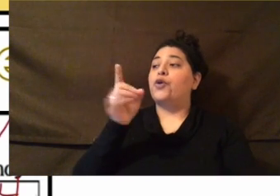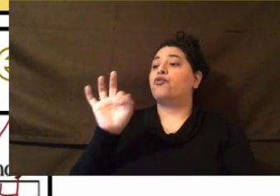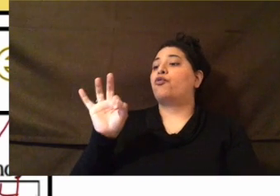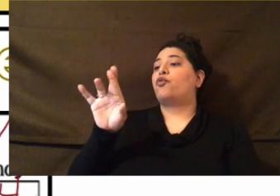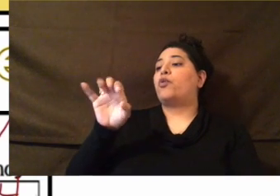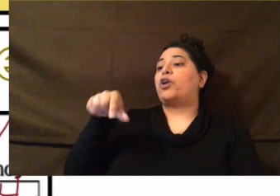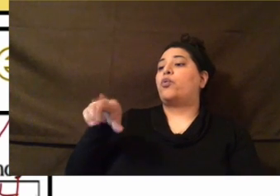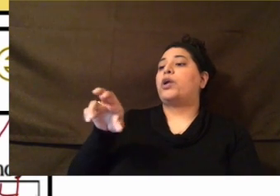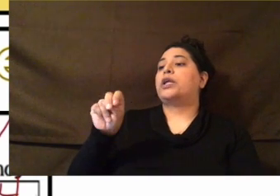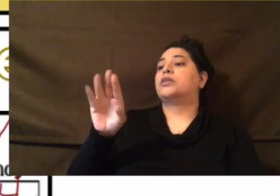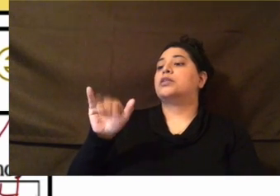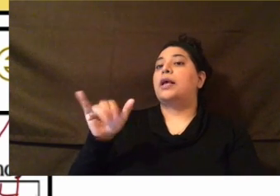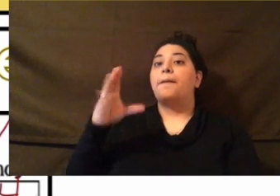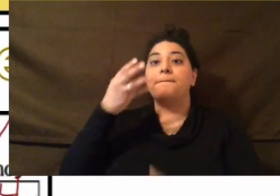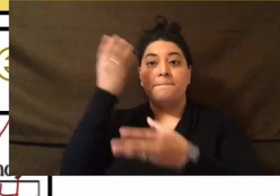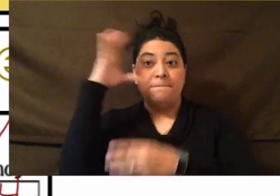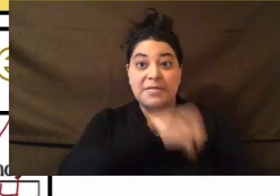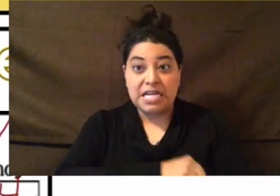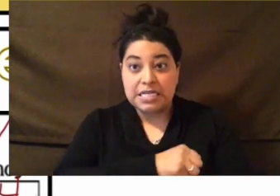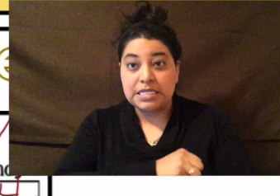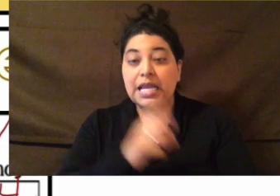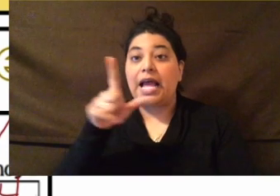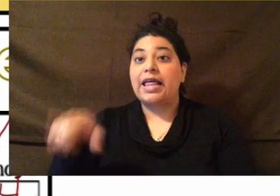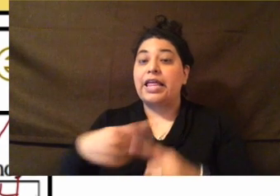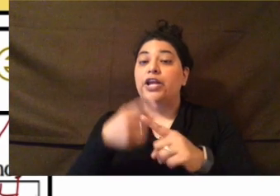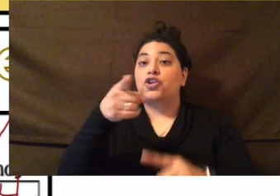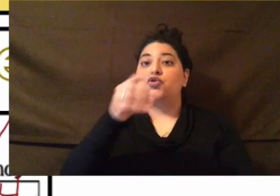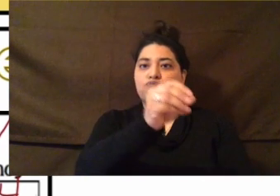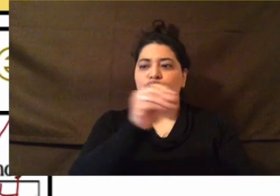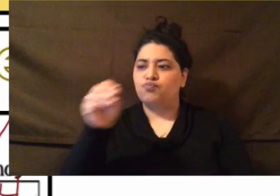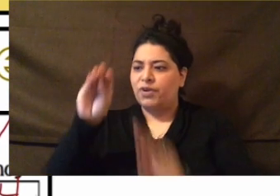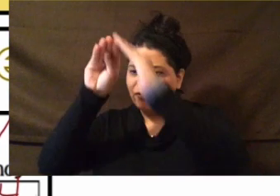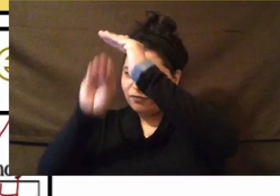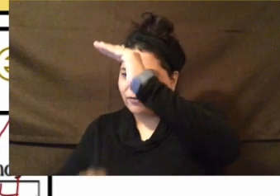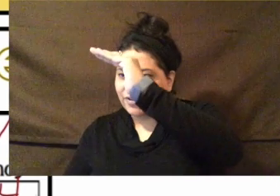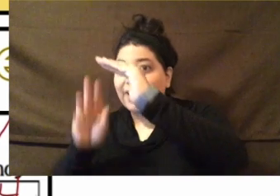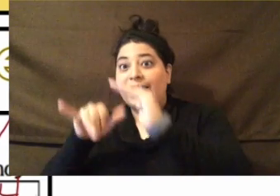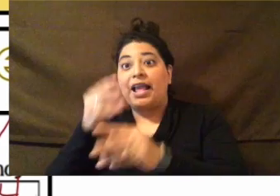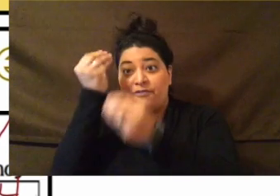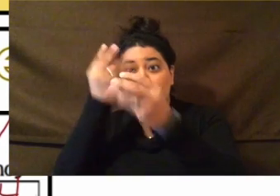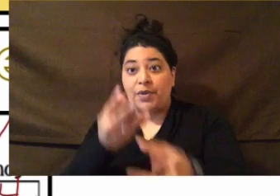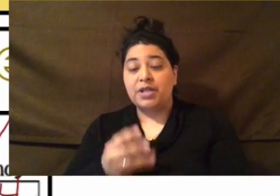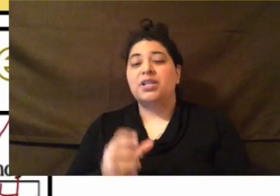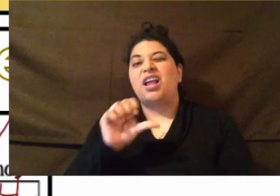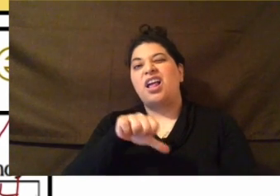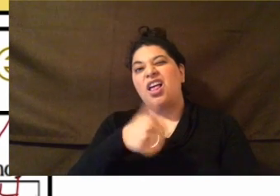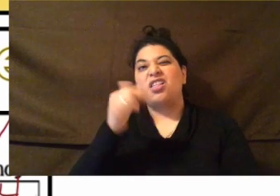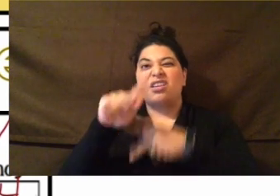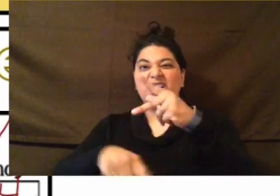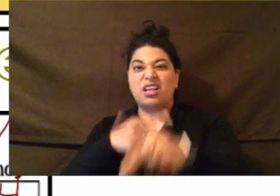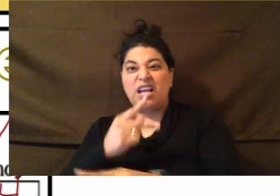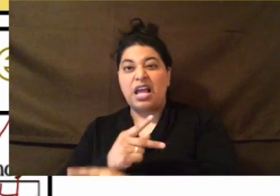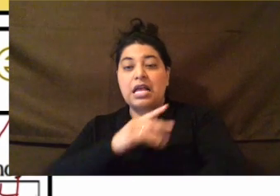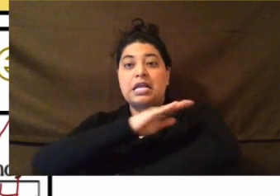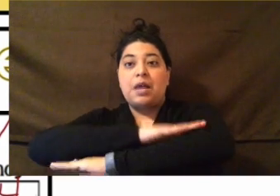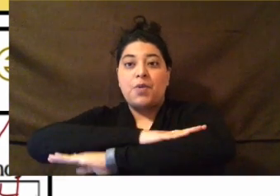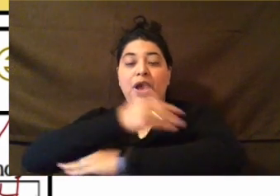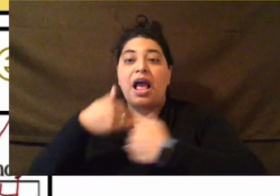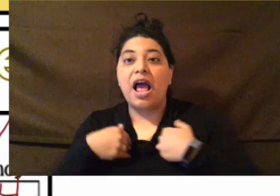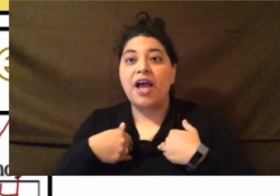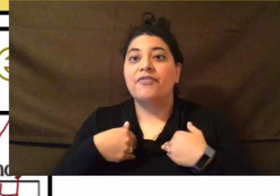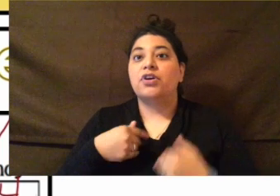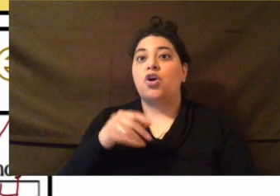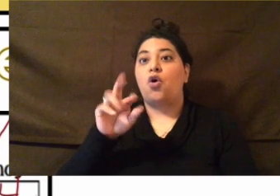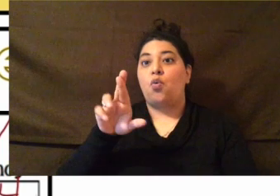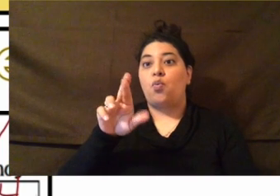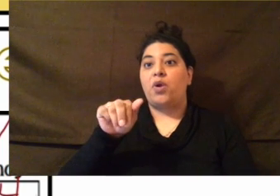missing, and you have to fill that in with the information they did give you. Another example of frequency tables are tables that have